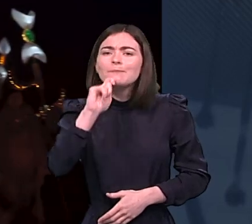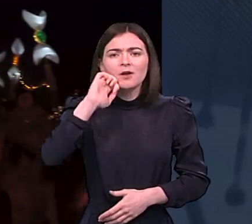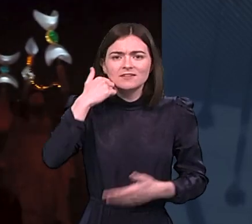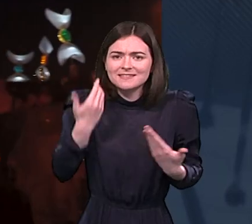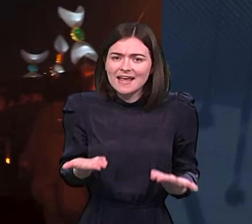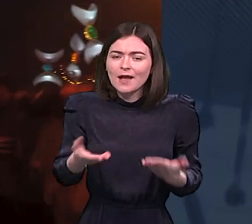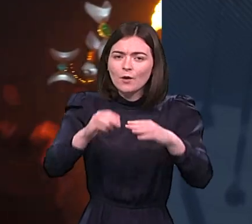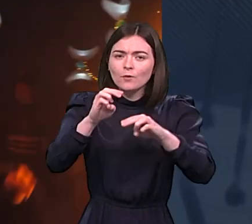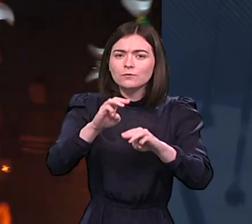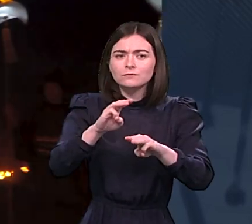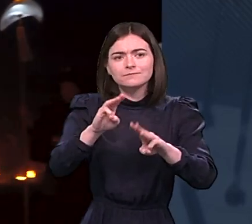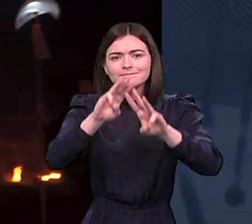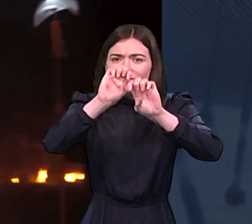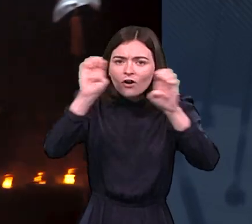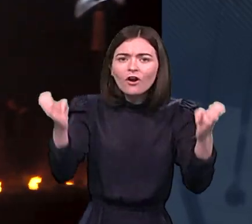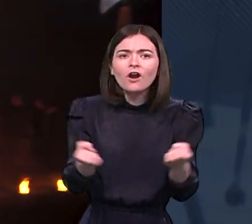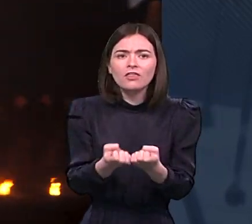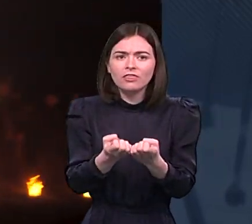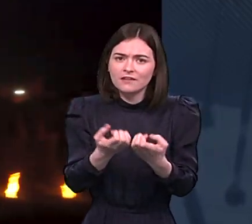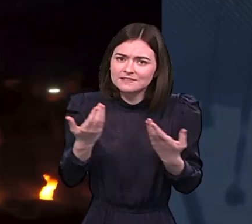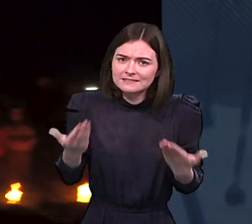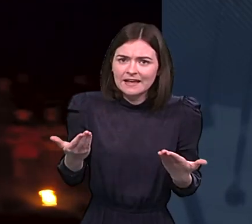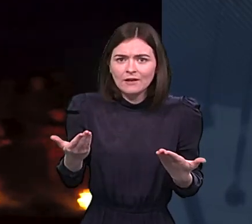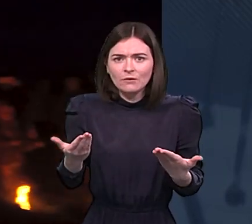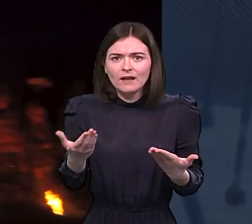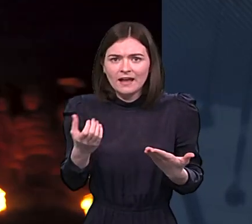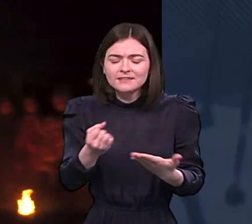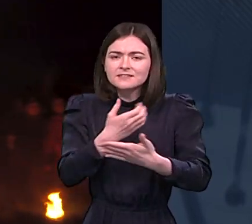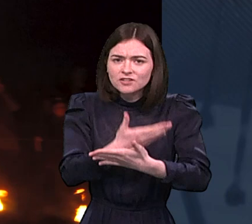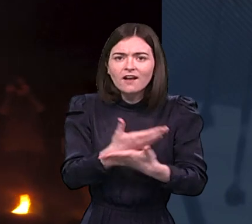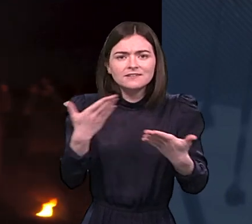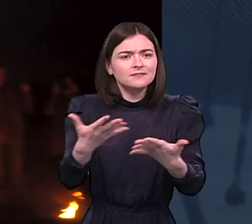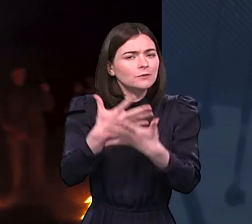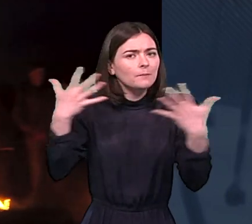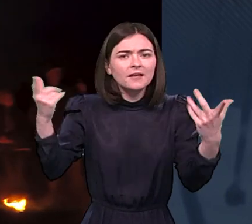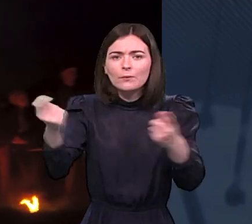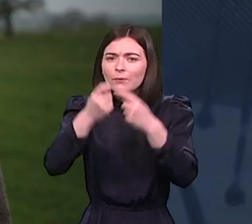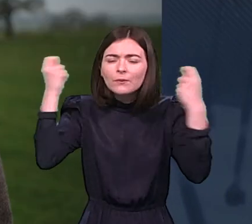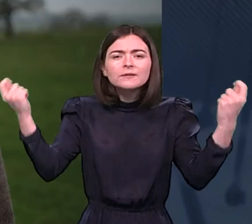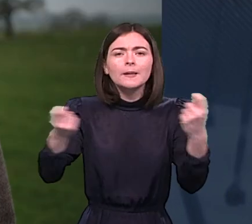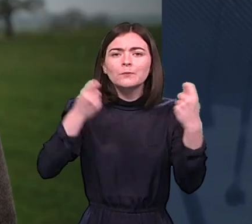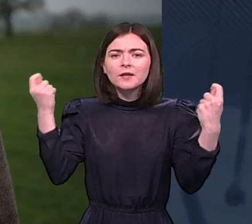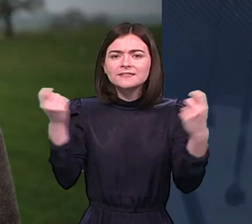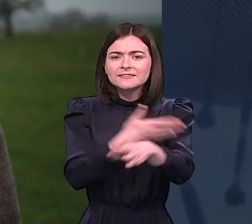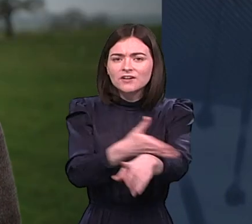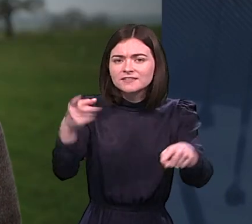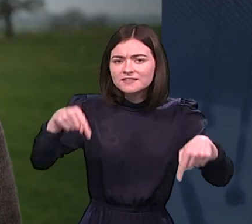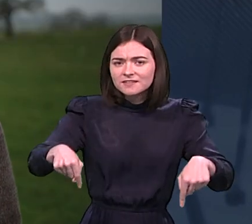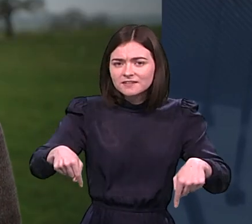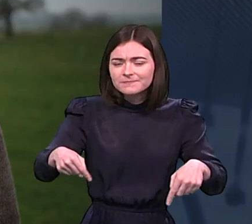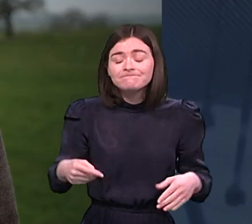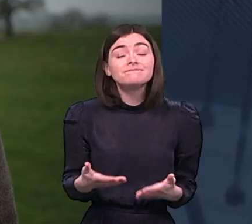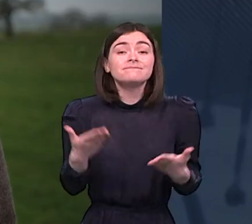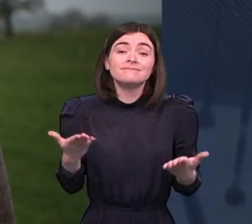So those celebrations were held, and the greatest celebrations of all were held right here. This year, of course, because of